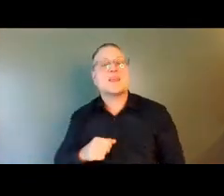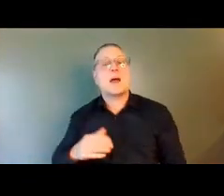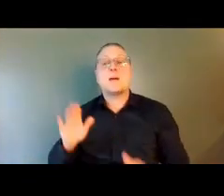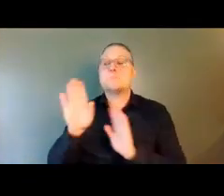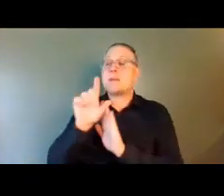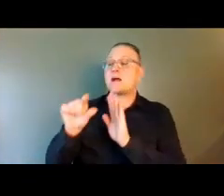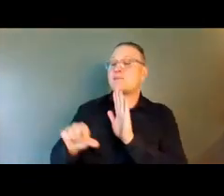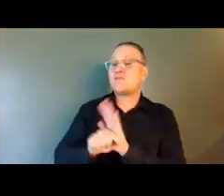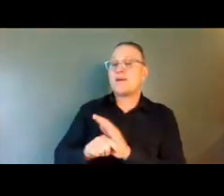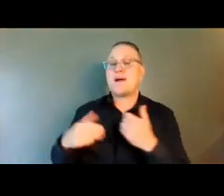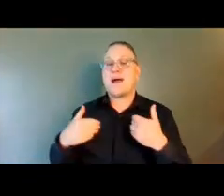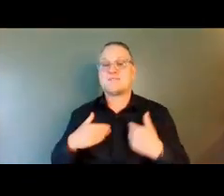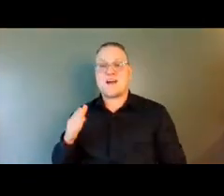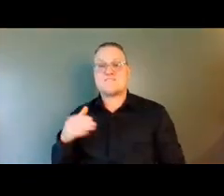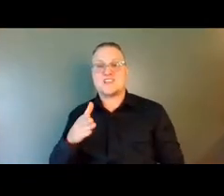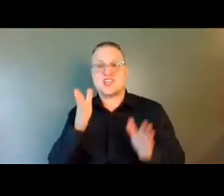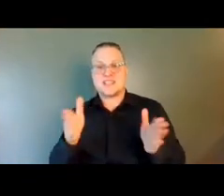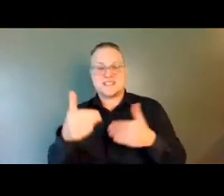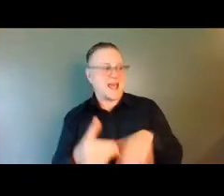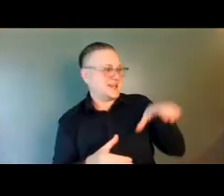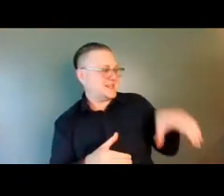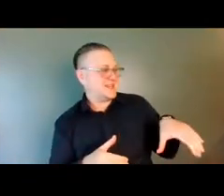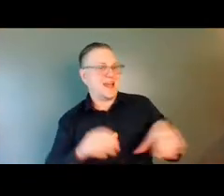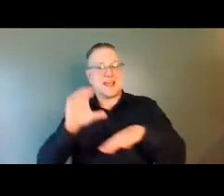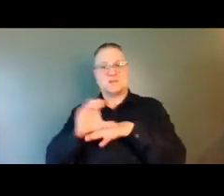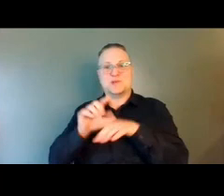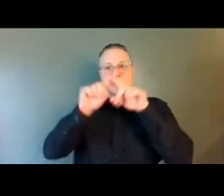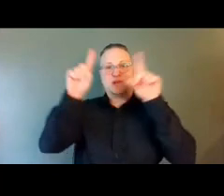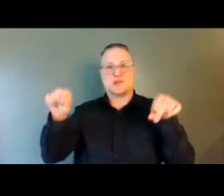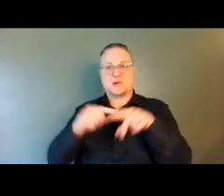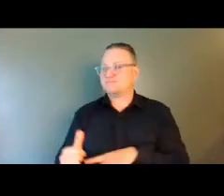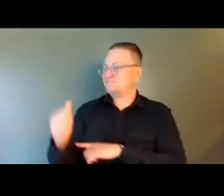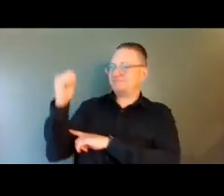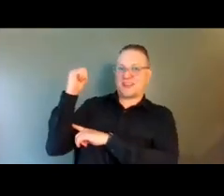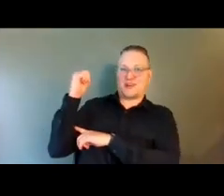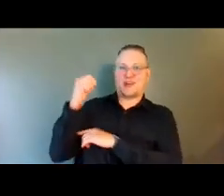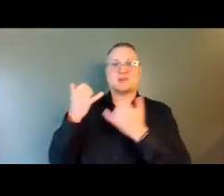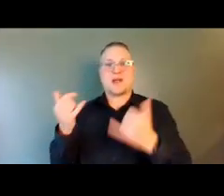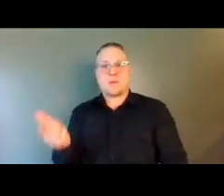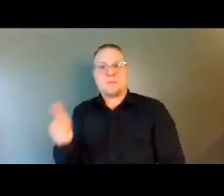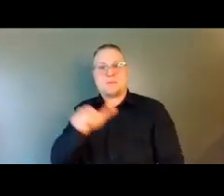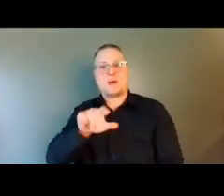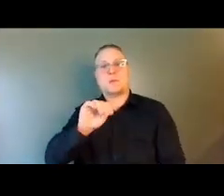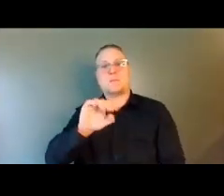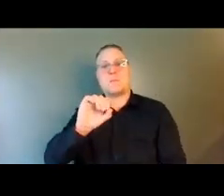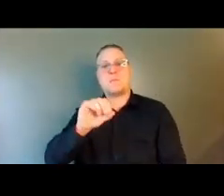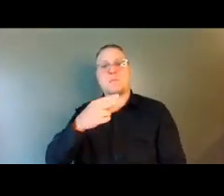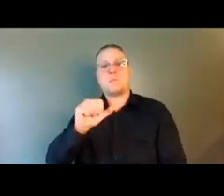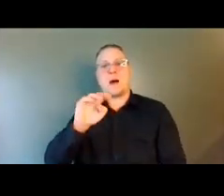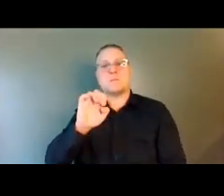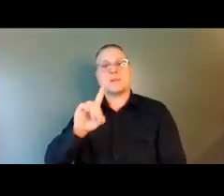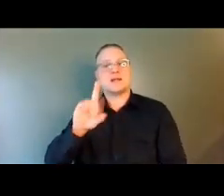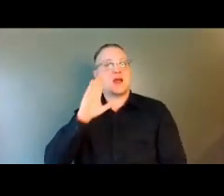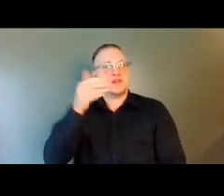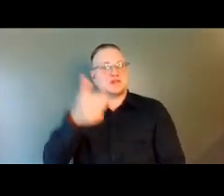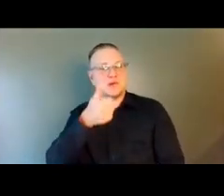is a fish tank off to my side. So at this point, I'm going to ask Mohamed to introduce himself and share